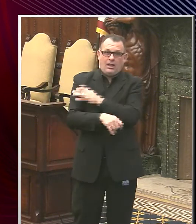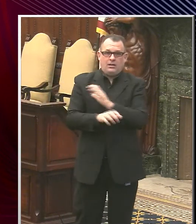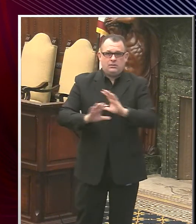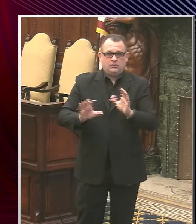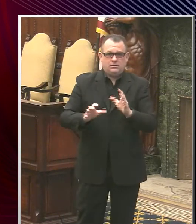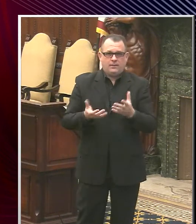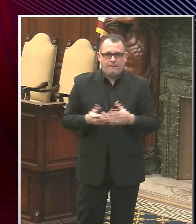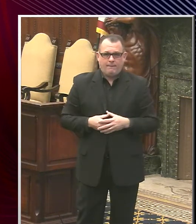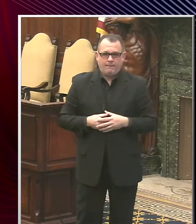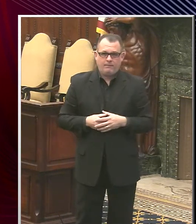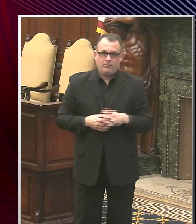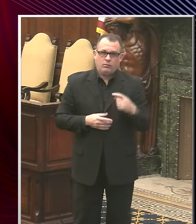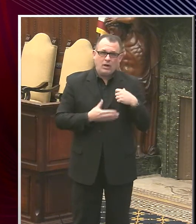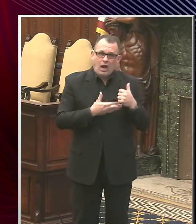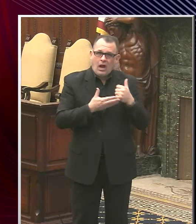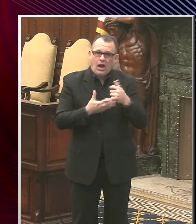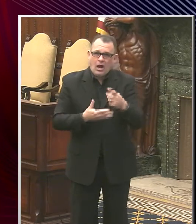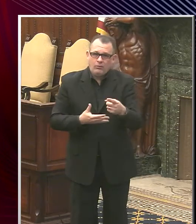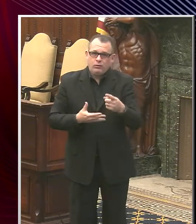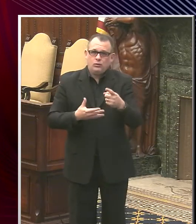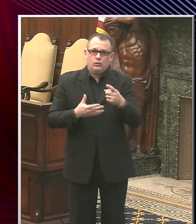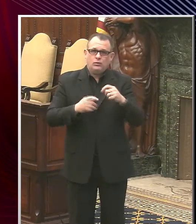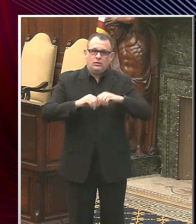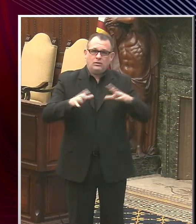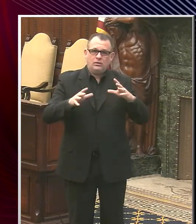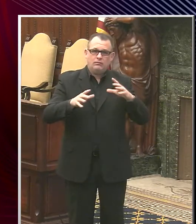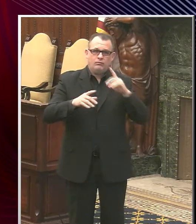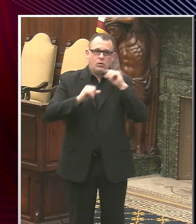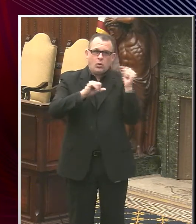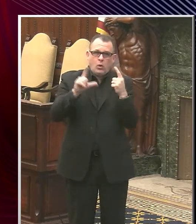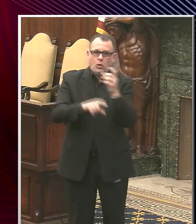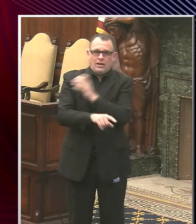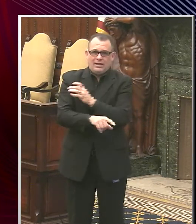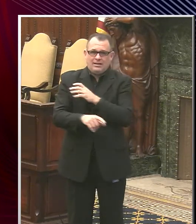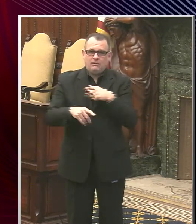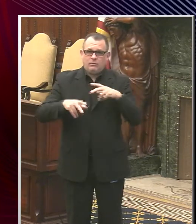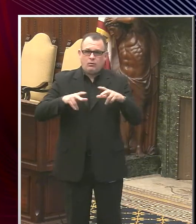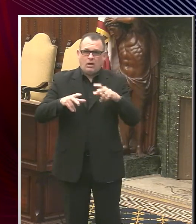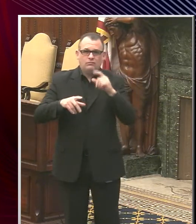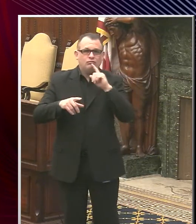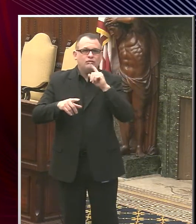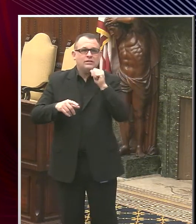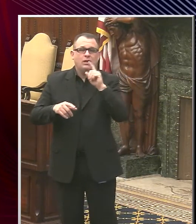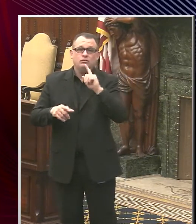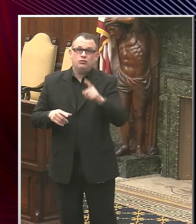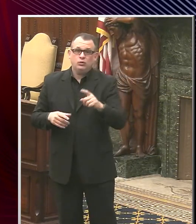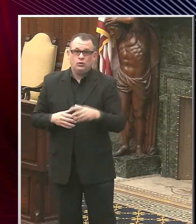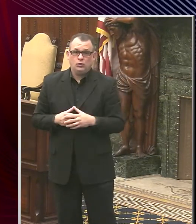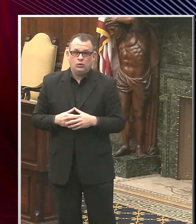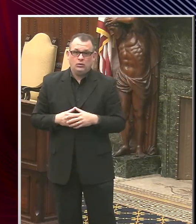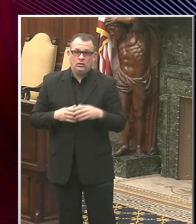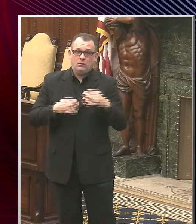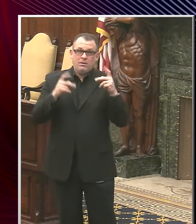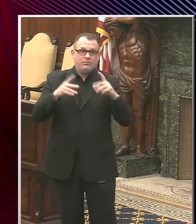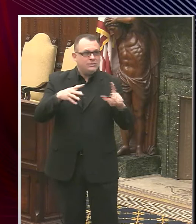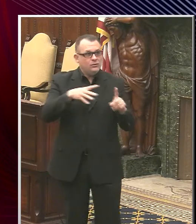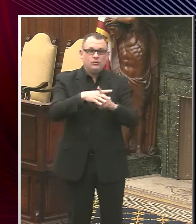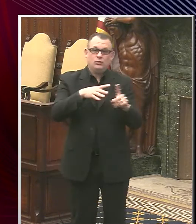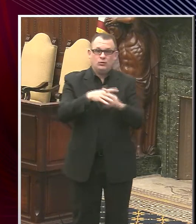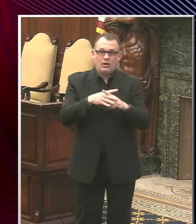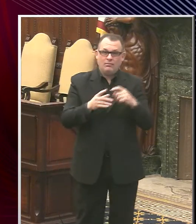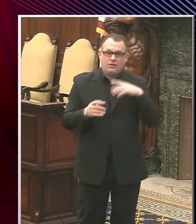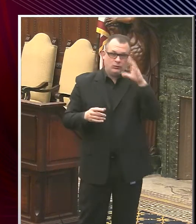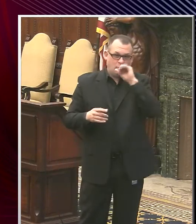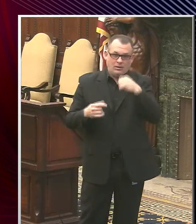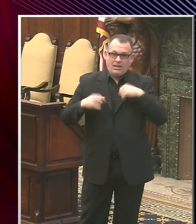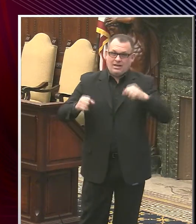here. In some cases, the message is getting out that all of our clinics are walk-up. And that's not true. And we don't want people showing up at our clinics assuming that